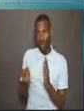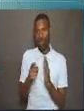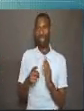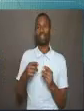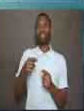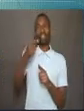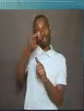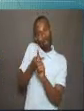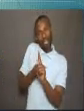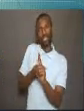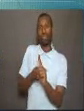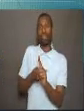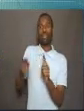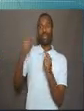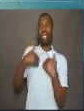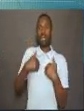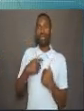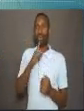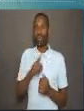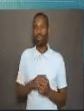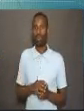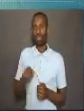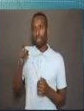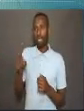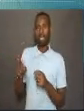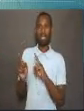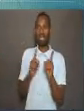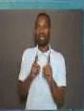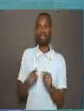Essentially, its efficiency drops to zero.